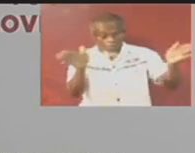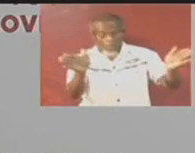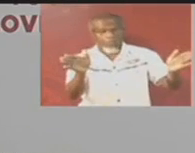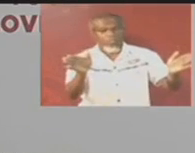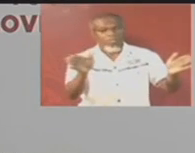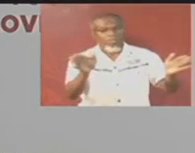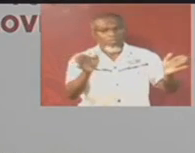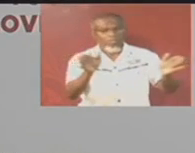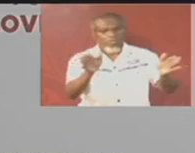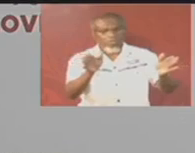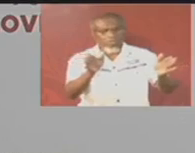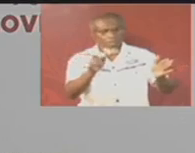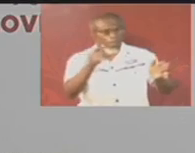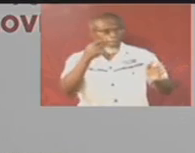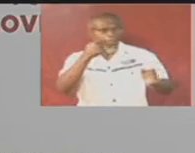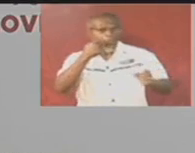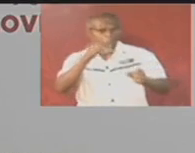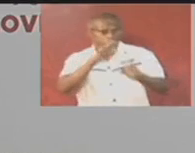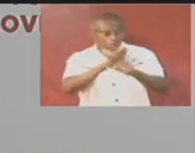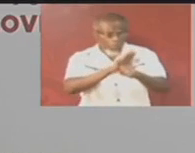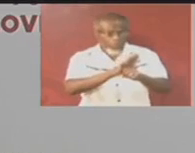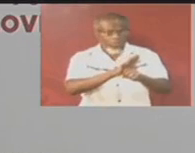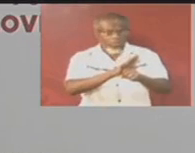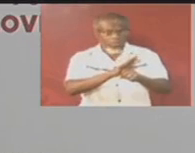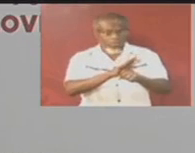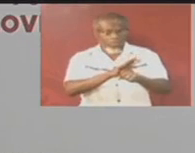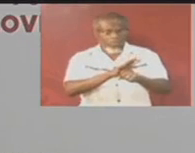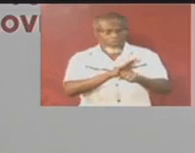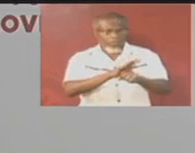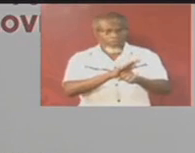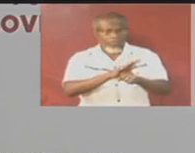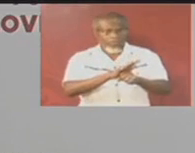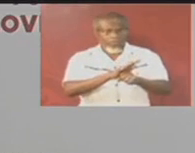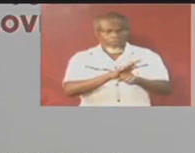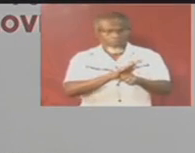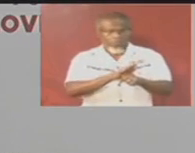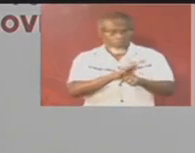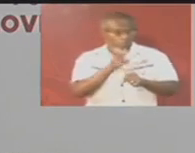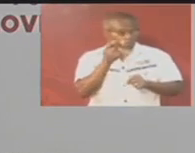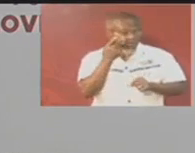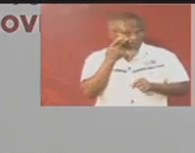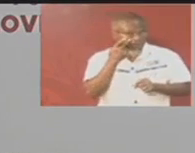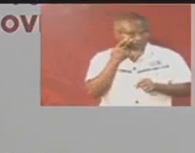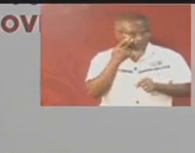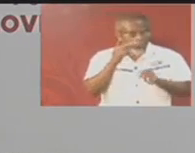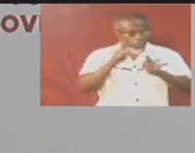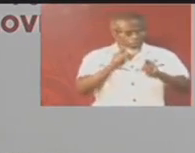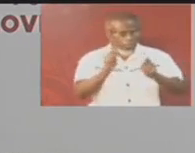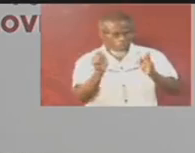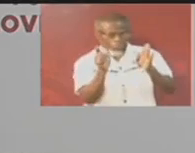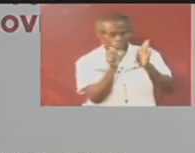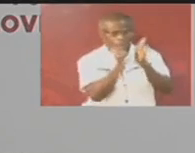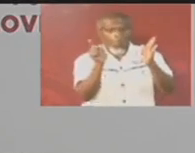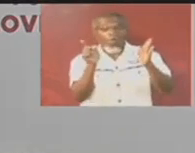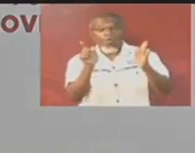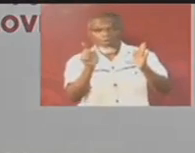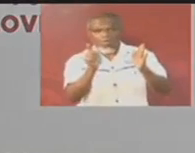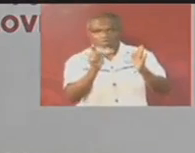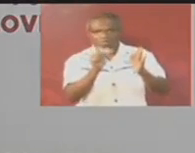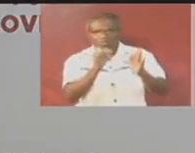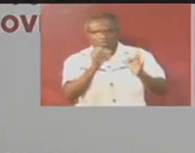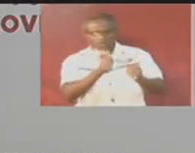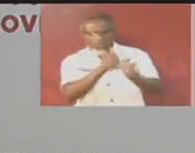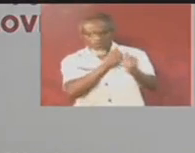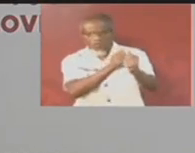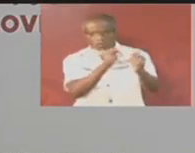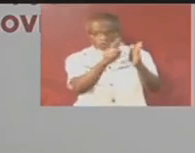assurance that in recognition of the behavior, unlawful behavior of some of our citizens, disregarding all